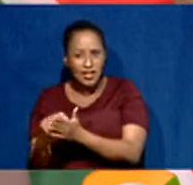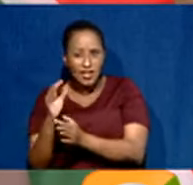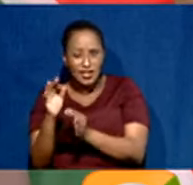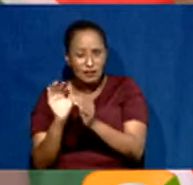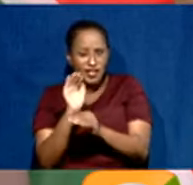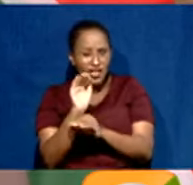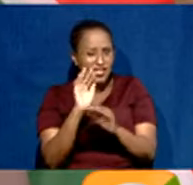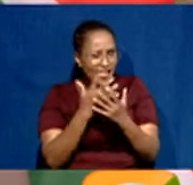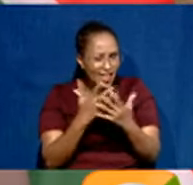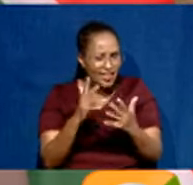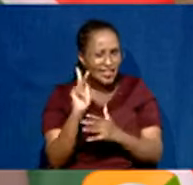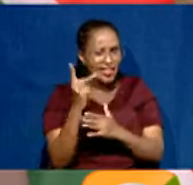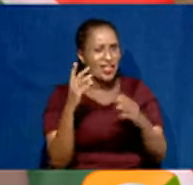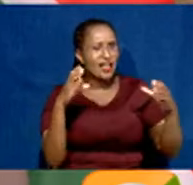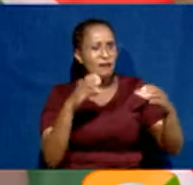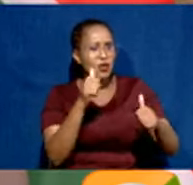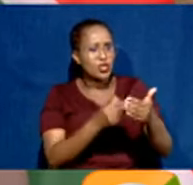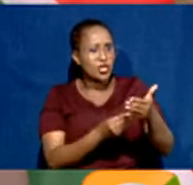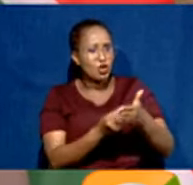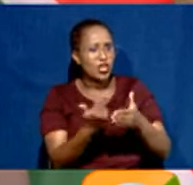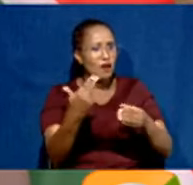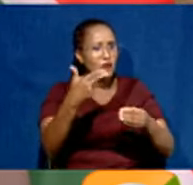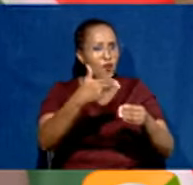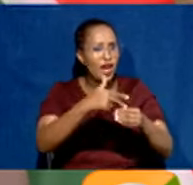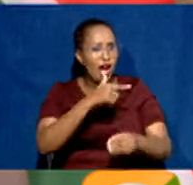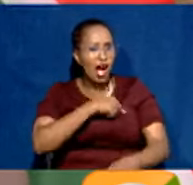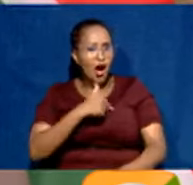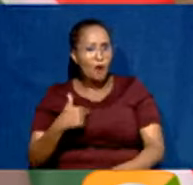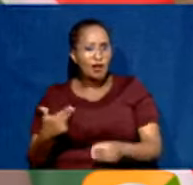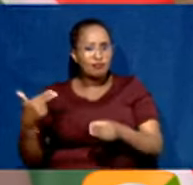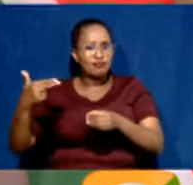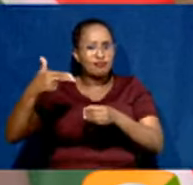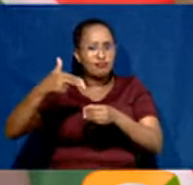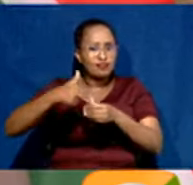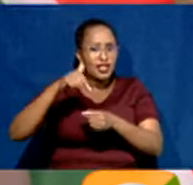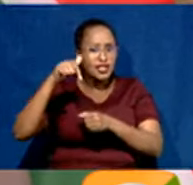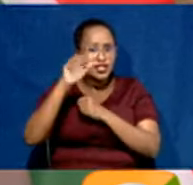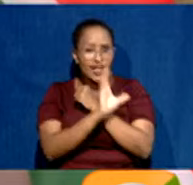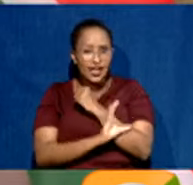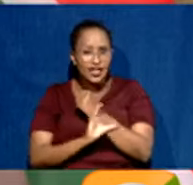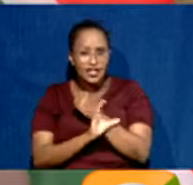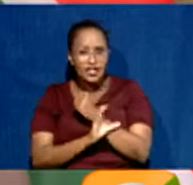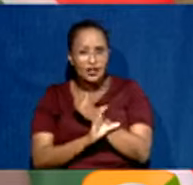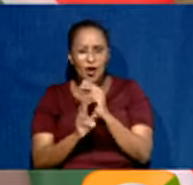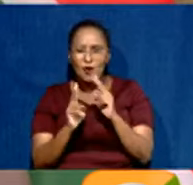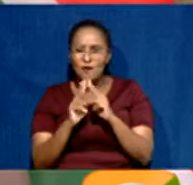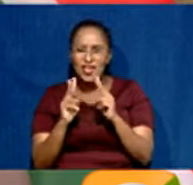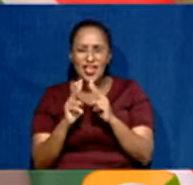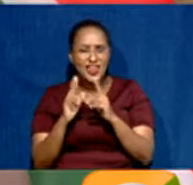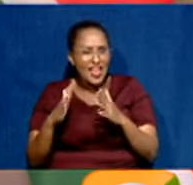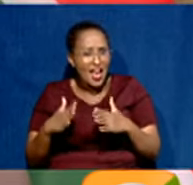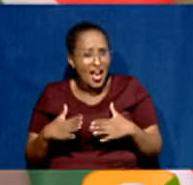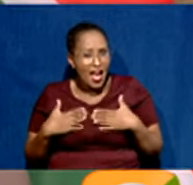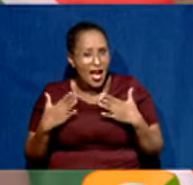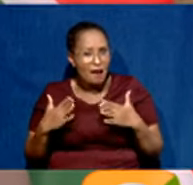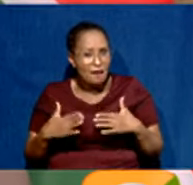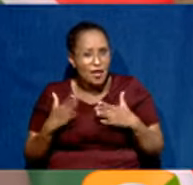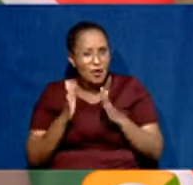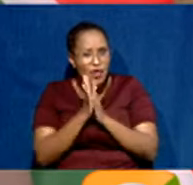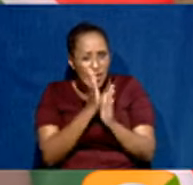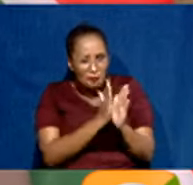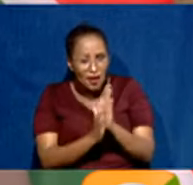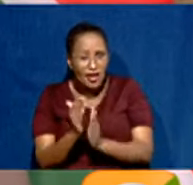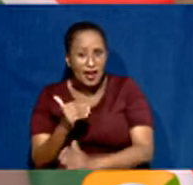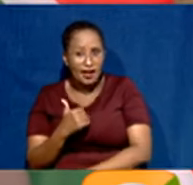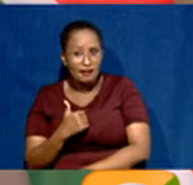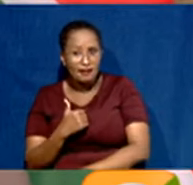Kenyan company that is selling fuel, our oil marketers across Kenya, they are very happy with the deal we structured.